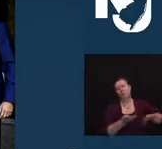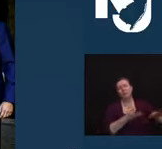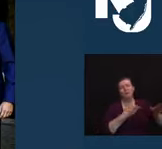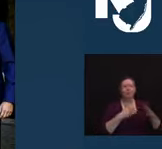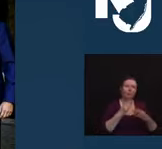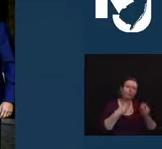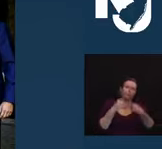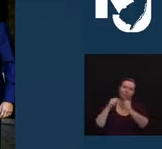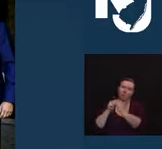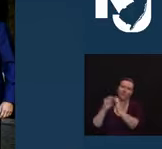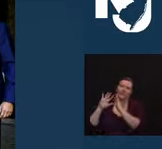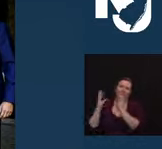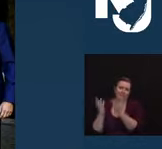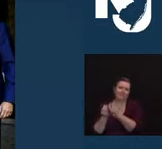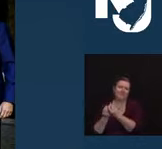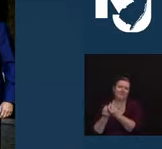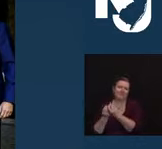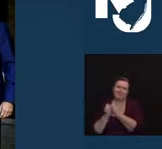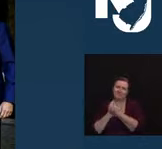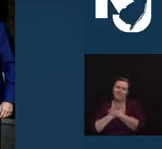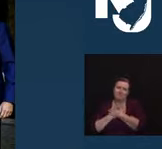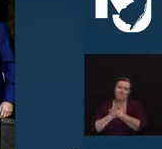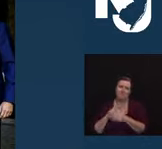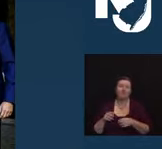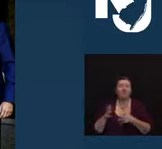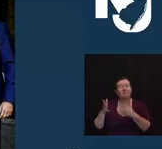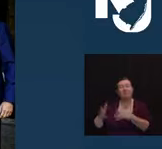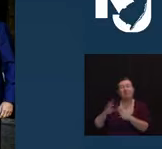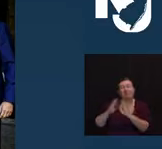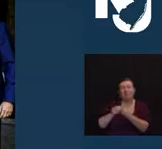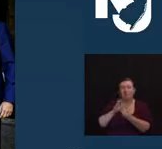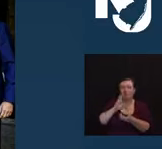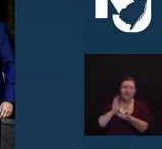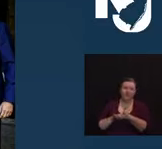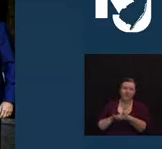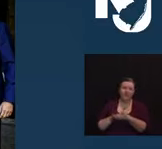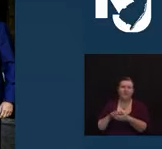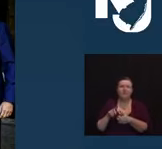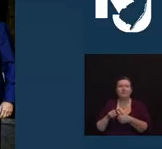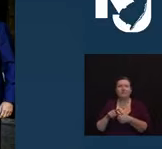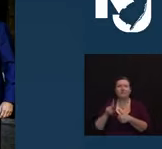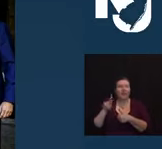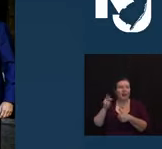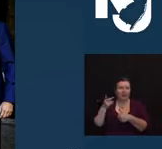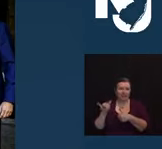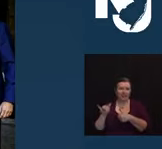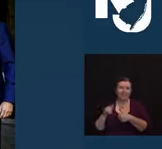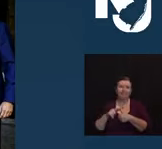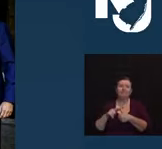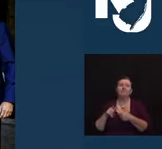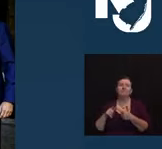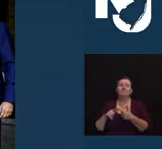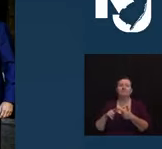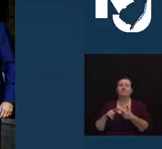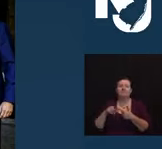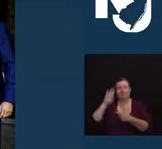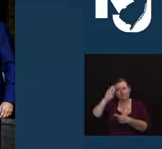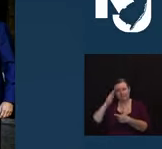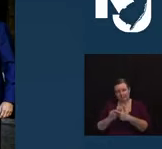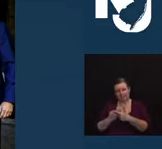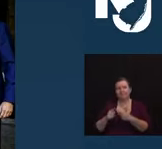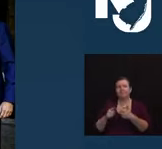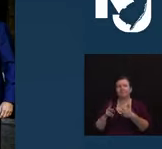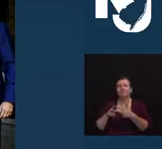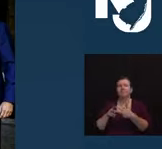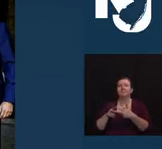his wife, Kathy, on the left, his sons, Douglas is 28, lives in Brooklyn, and Chris, 27, lives in West